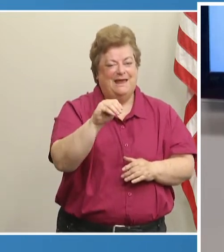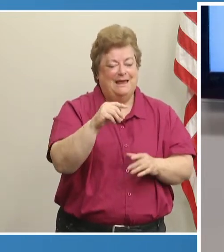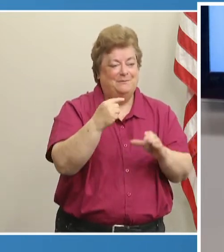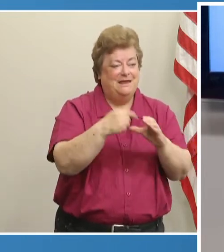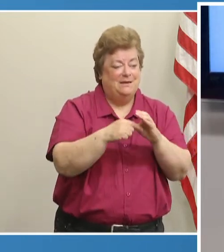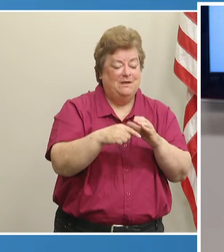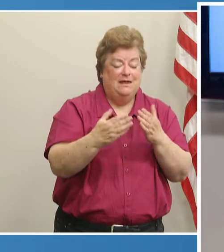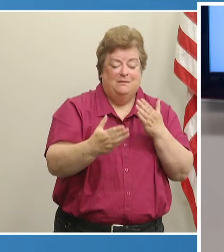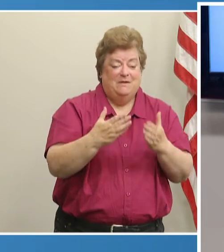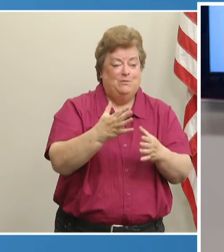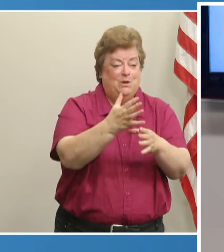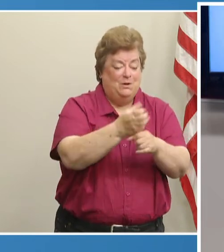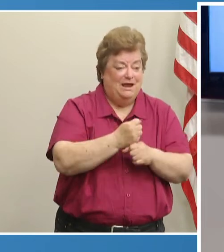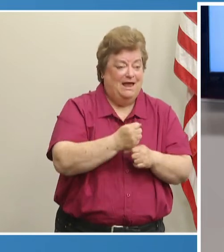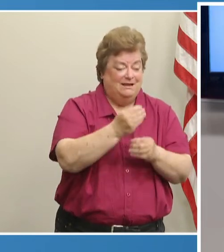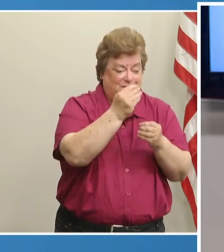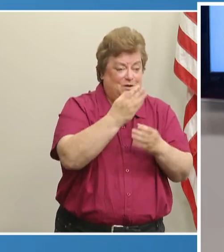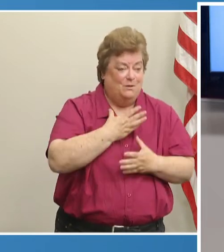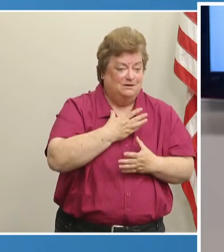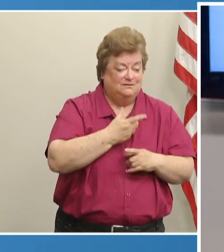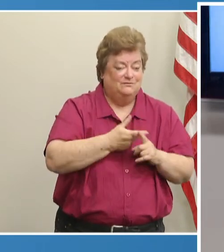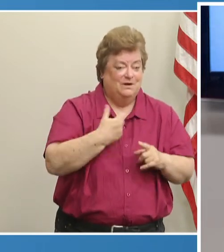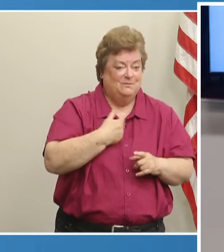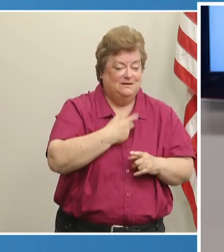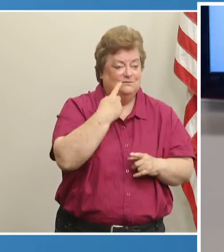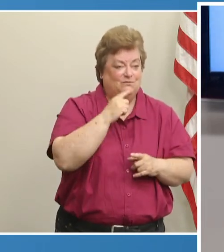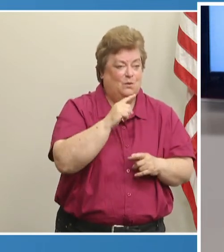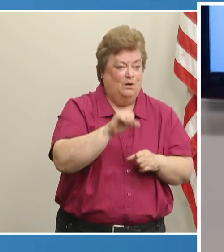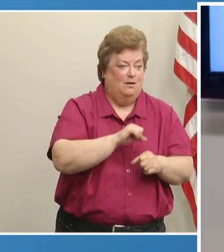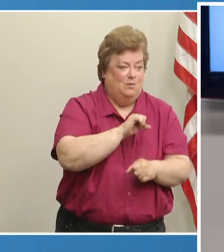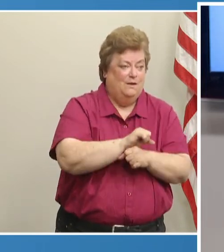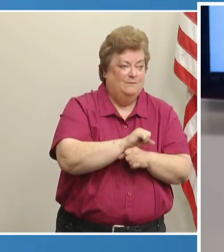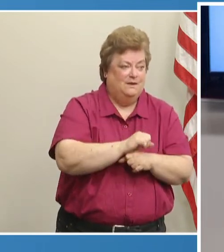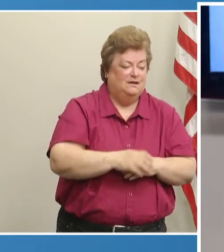gotten a notice from us to come back in for an appointment.